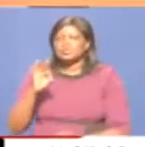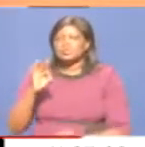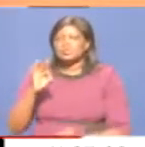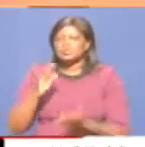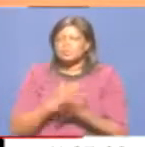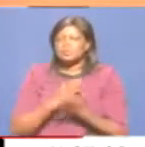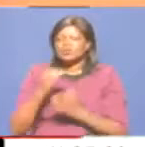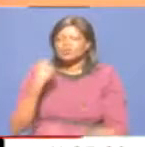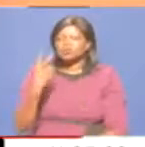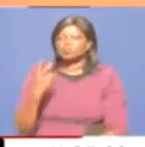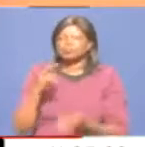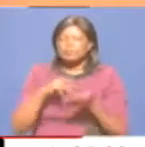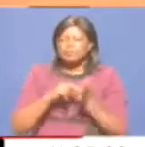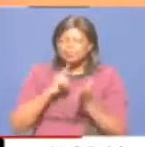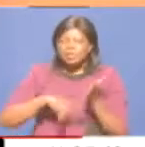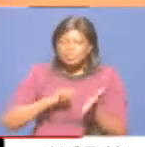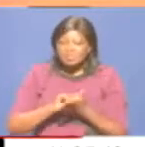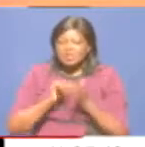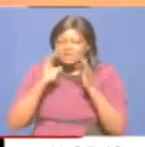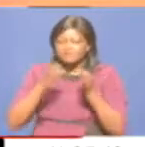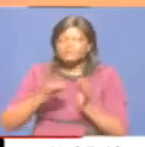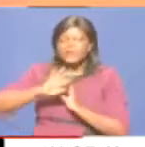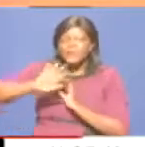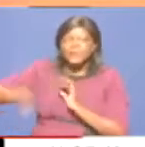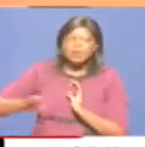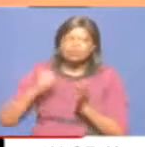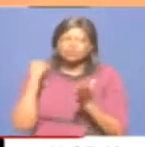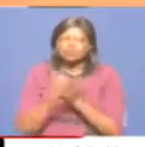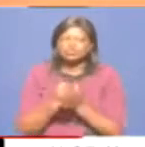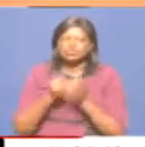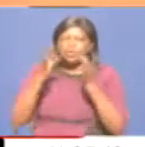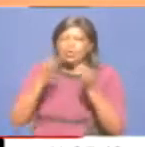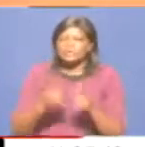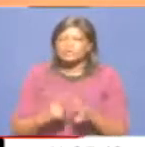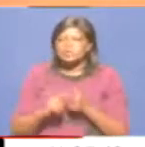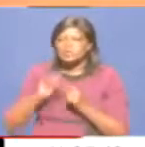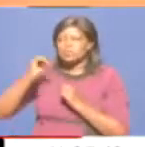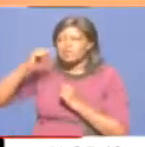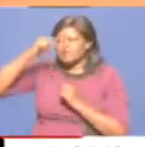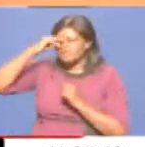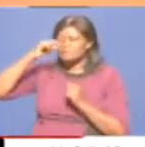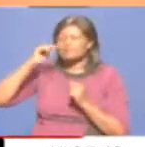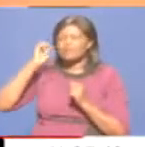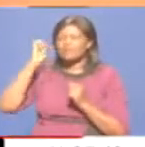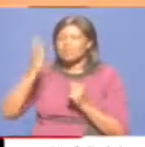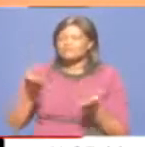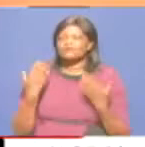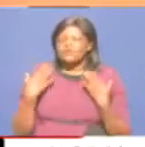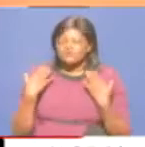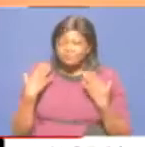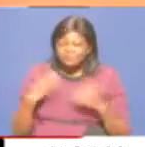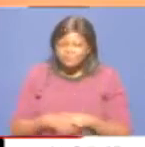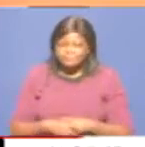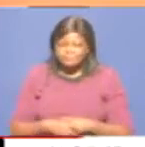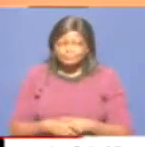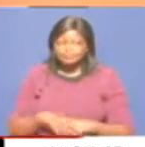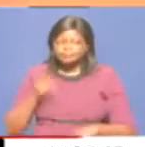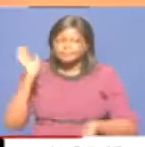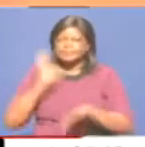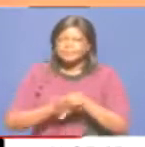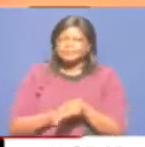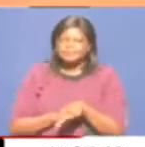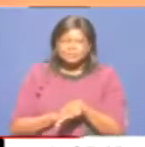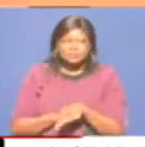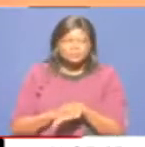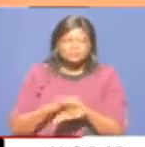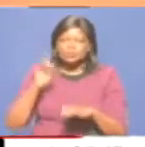then it means that if there is a backlog in audited accounts, then county governments will forever and ever receive what is